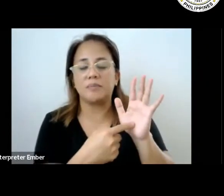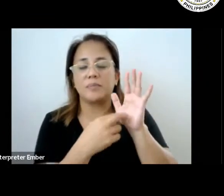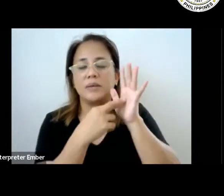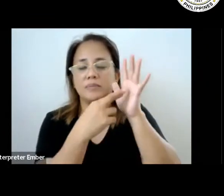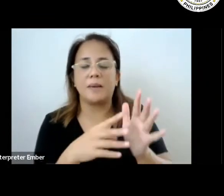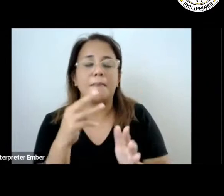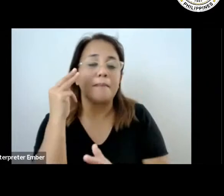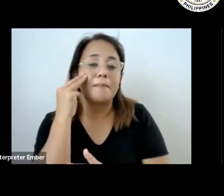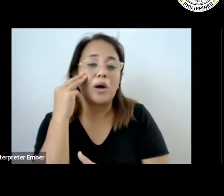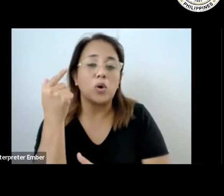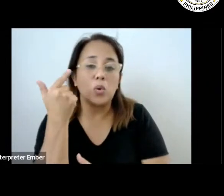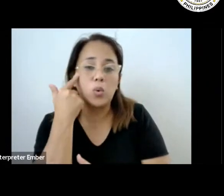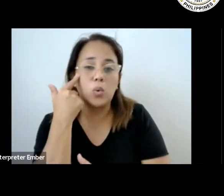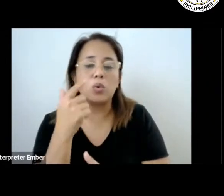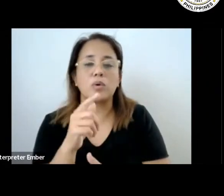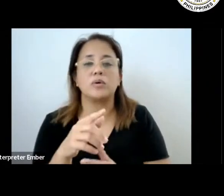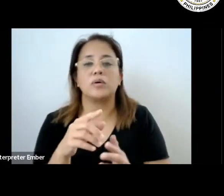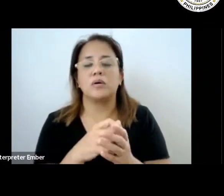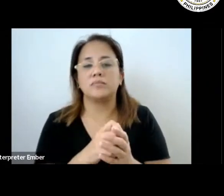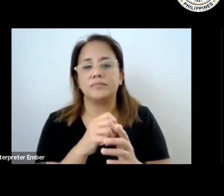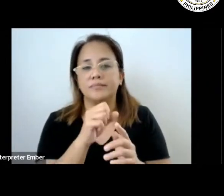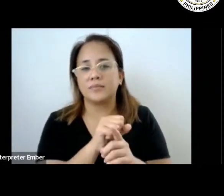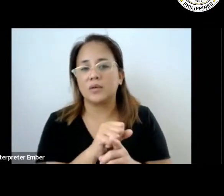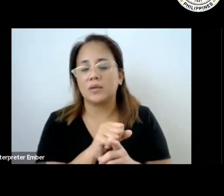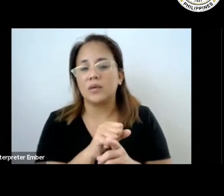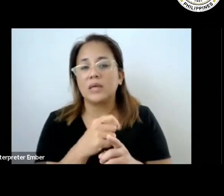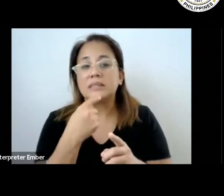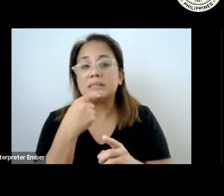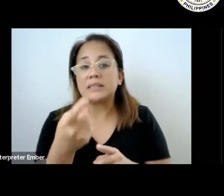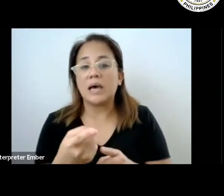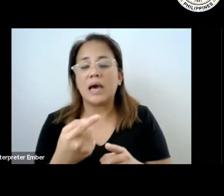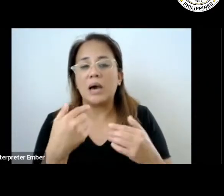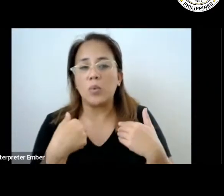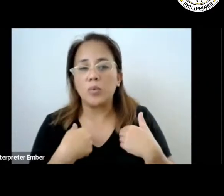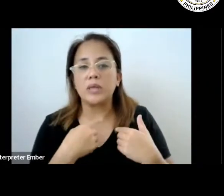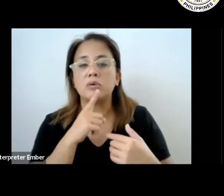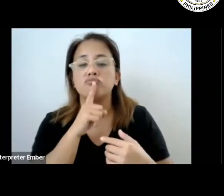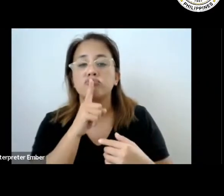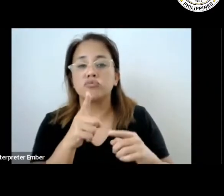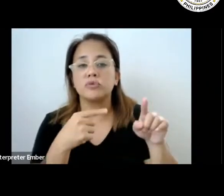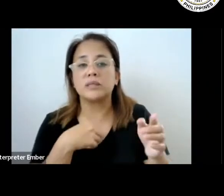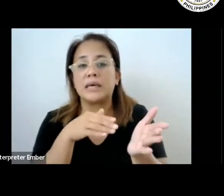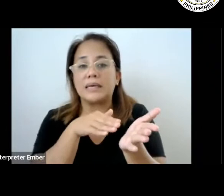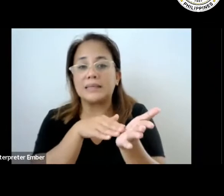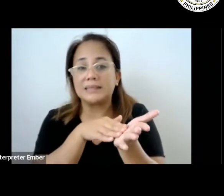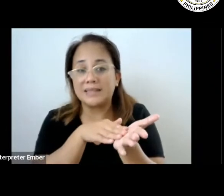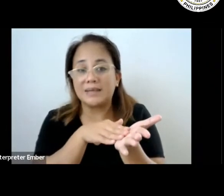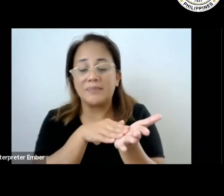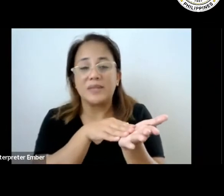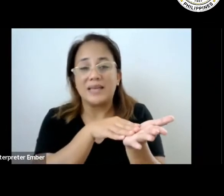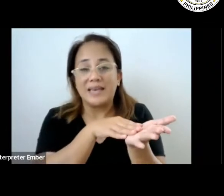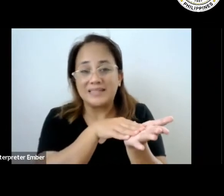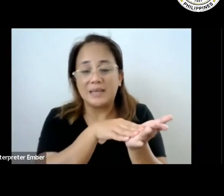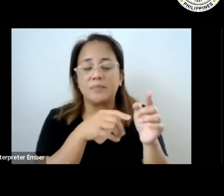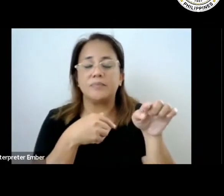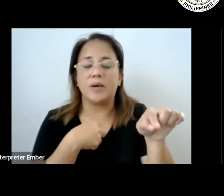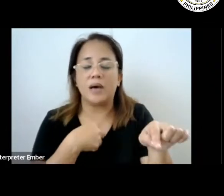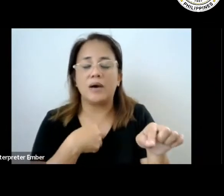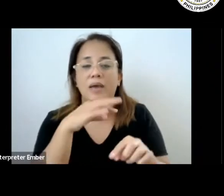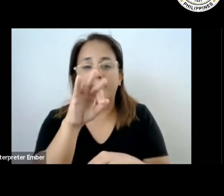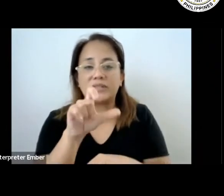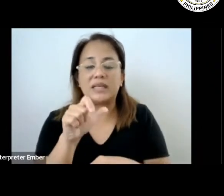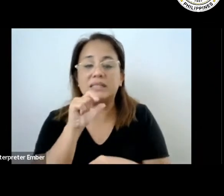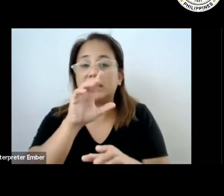of September 2022, we were given reassurance that the exemption of FSL includes not only